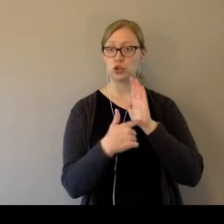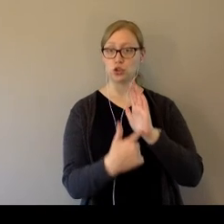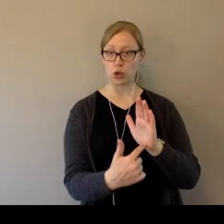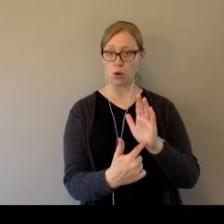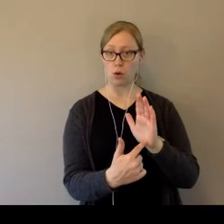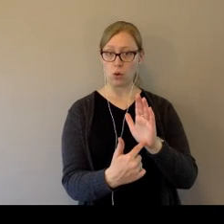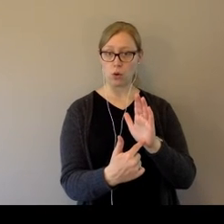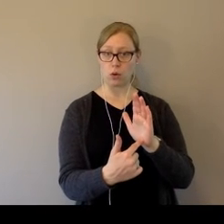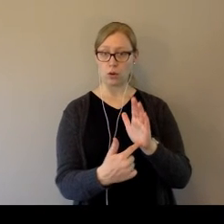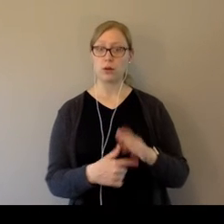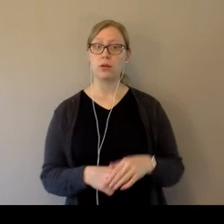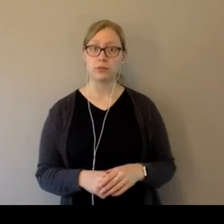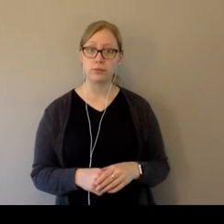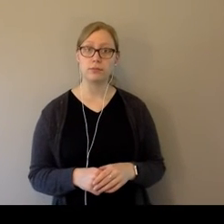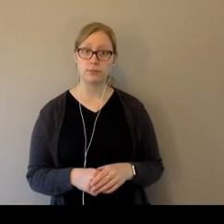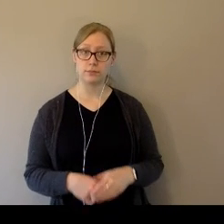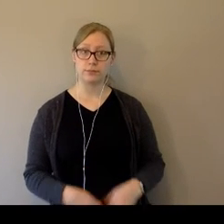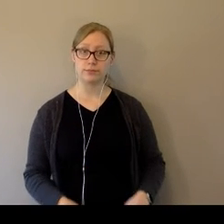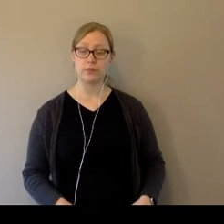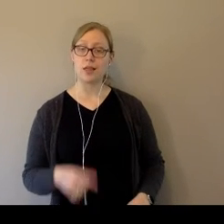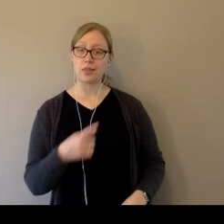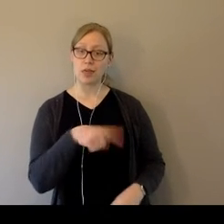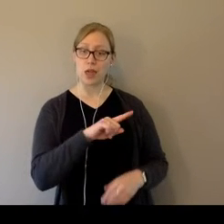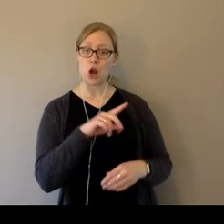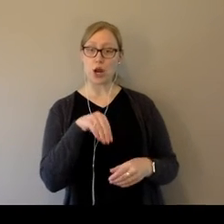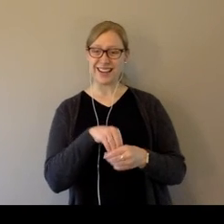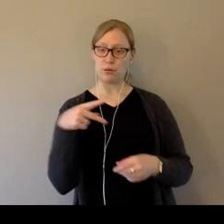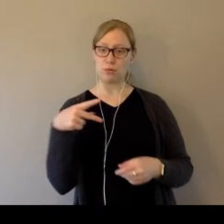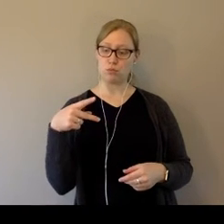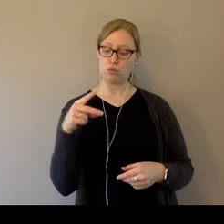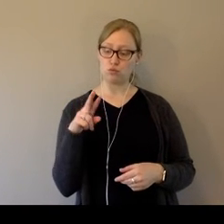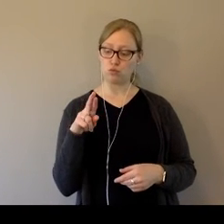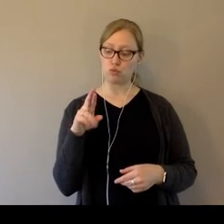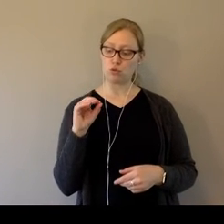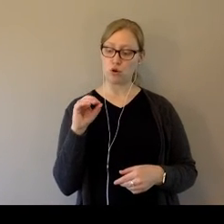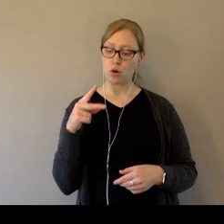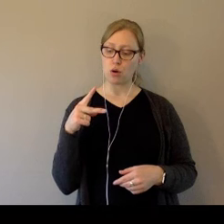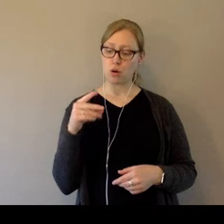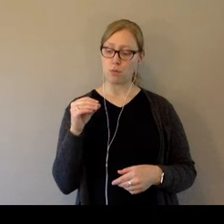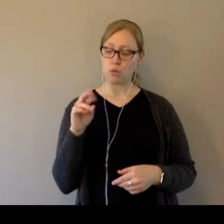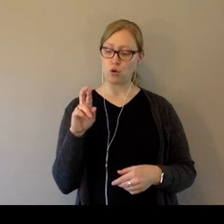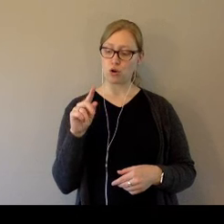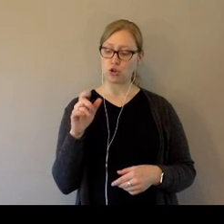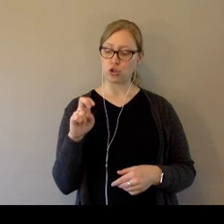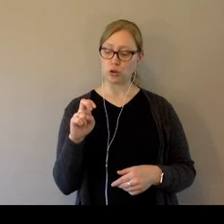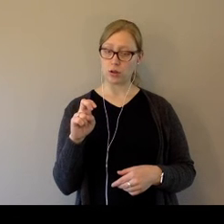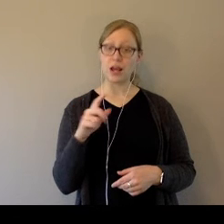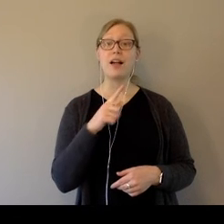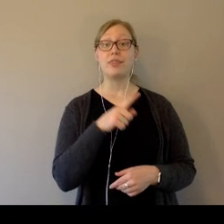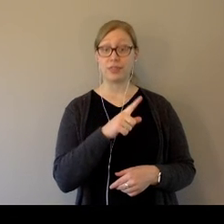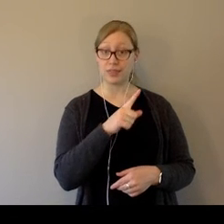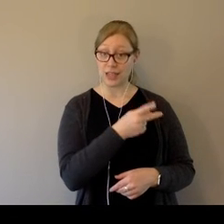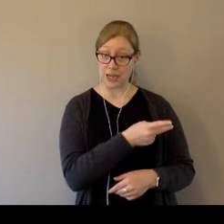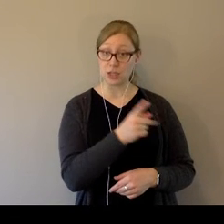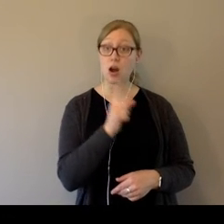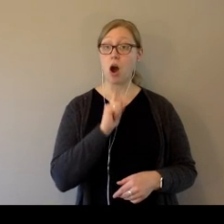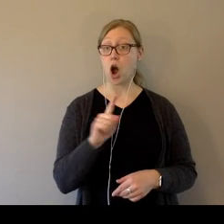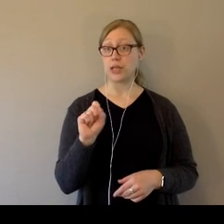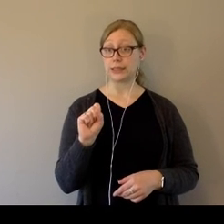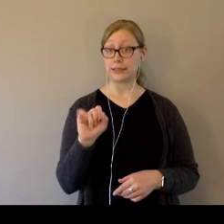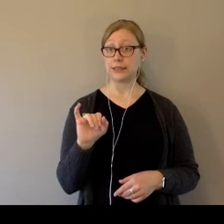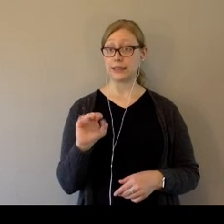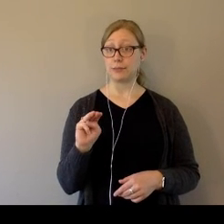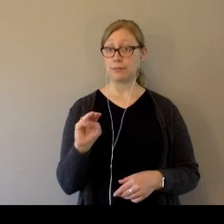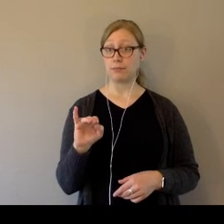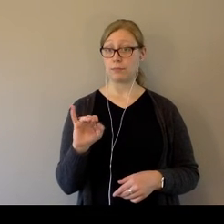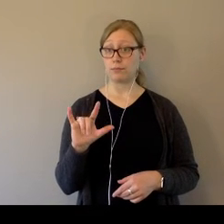sides are in proportion. So yes, these are similar figures. So let's write a similarity statement. So I'm going to write